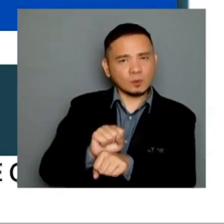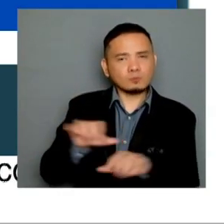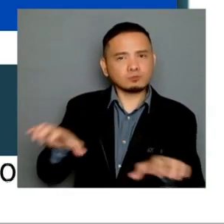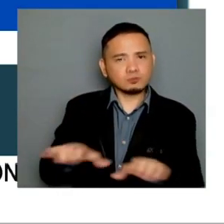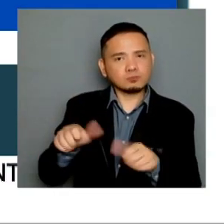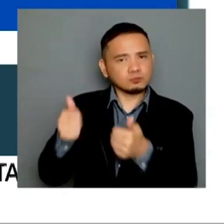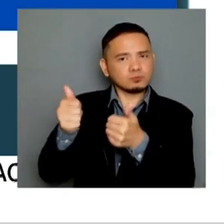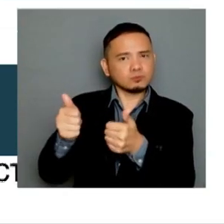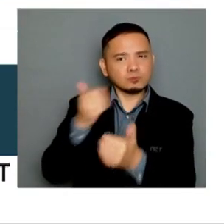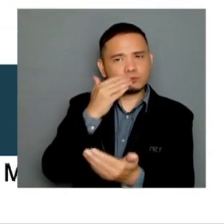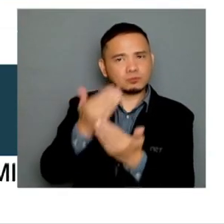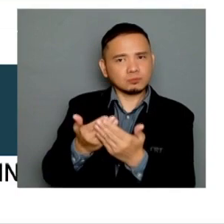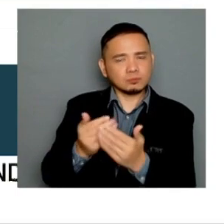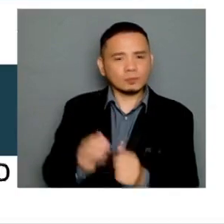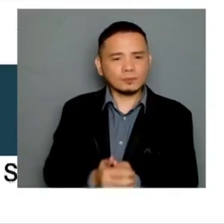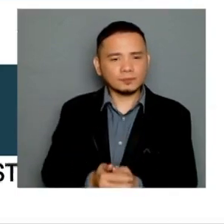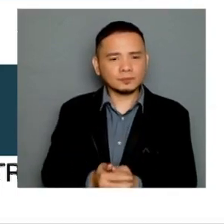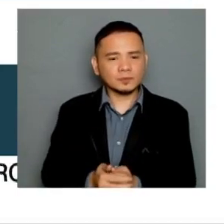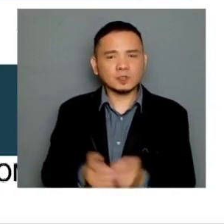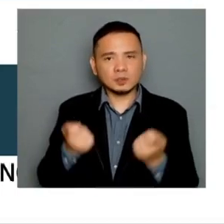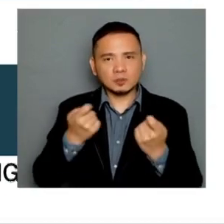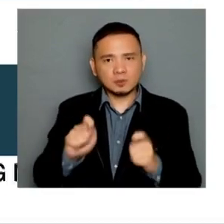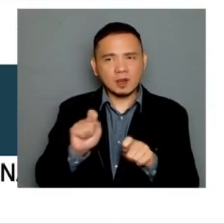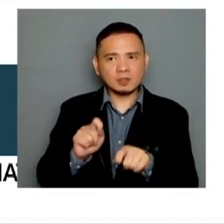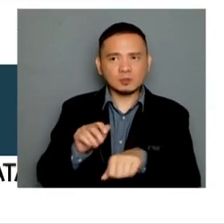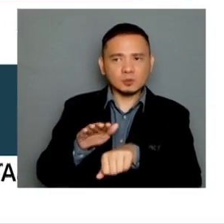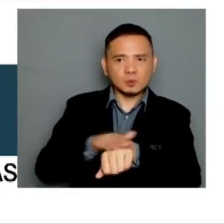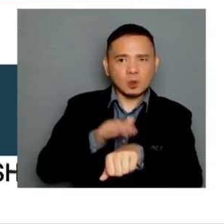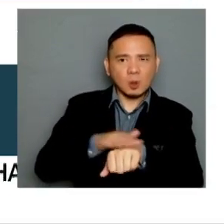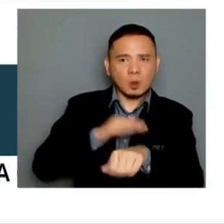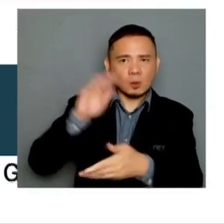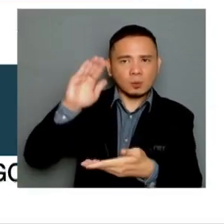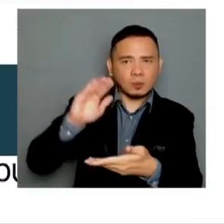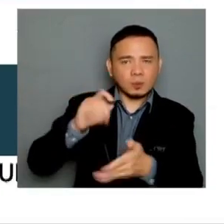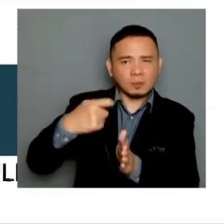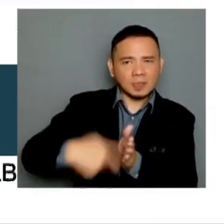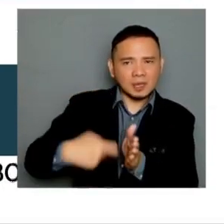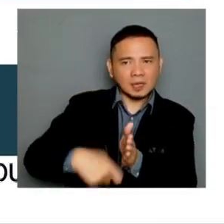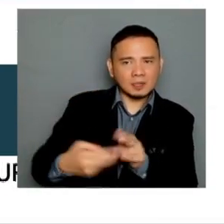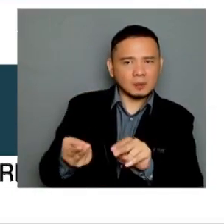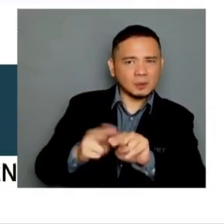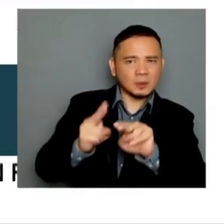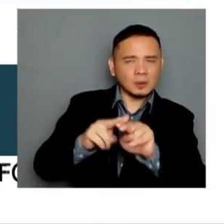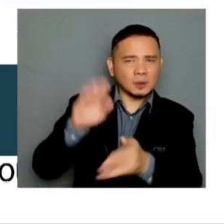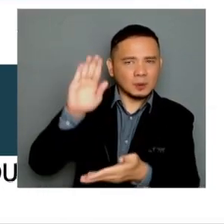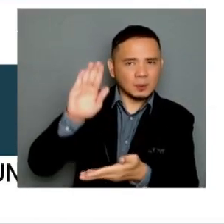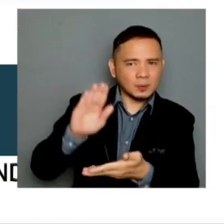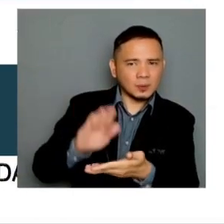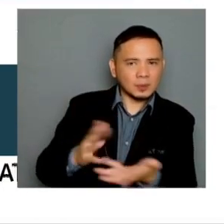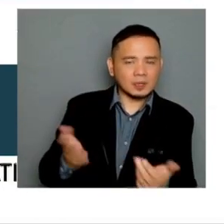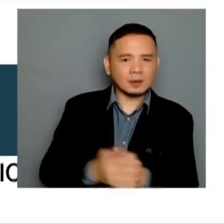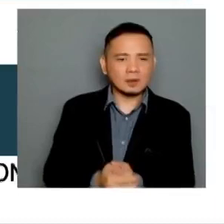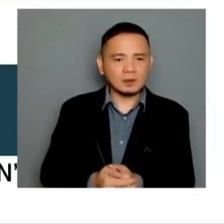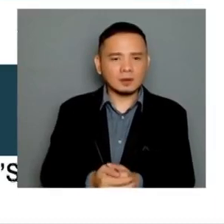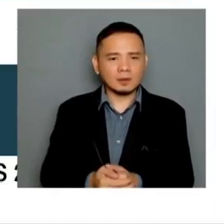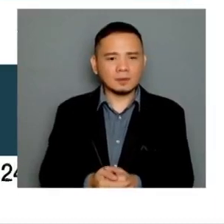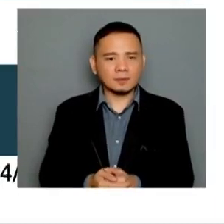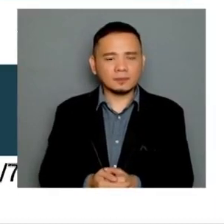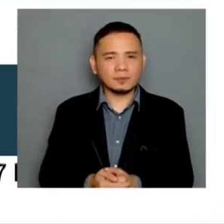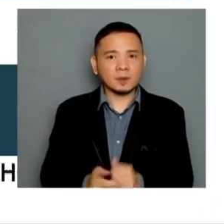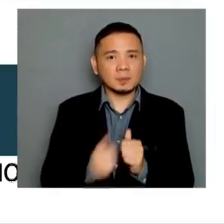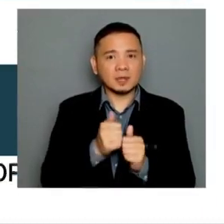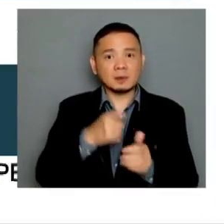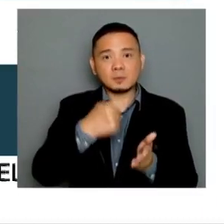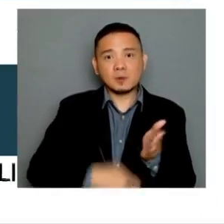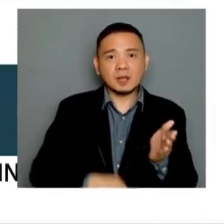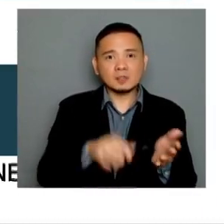well. They tried to slow things down, enabled to, well, to fulfill their mandate of price stability. They